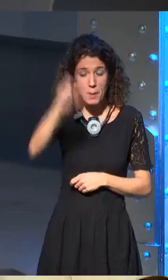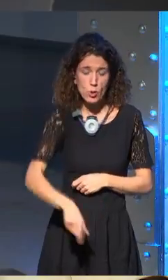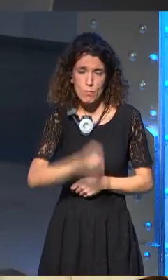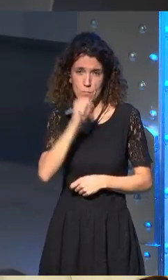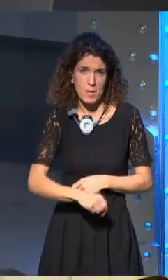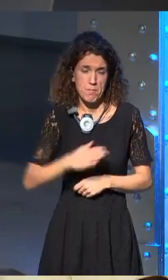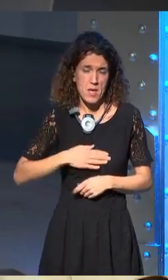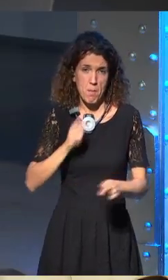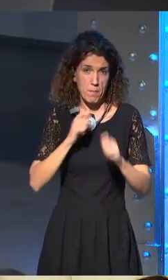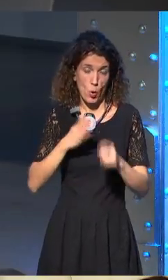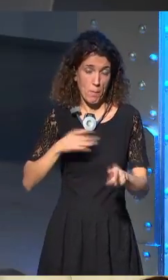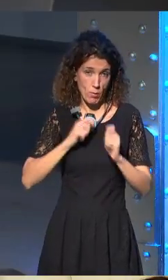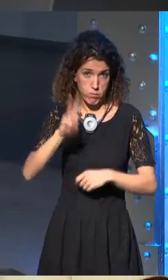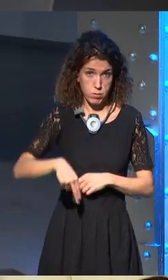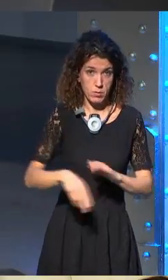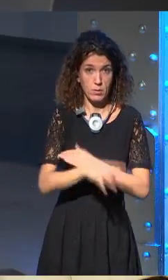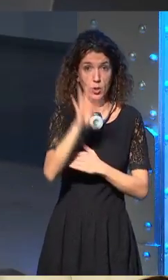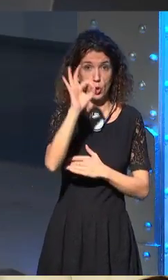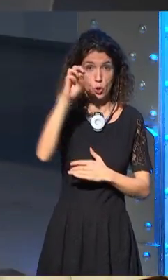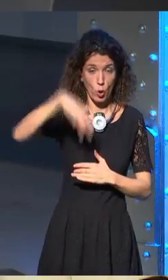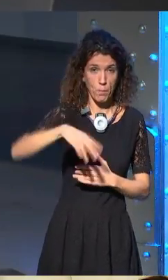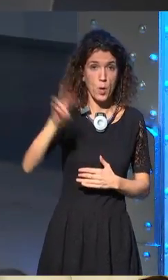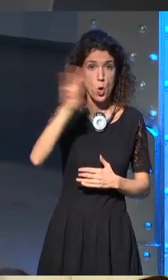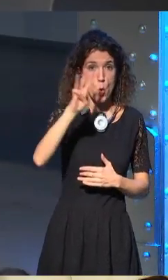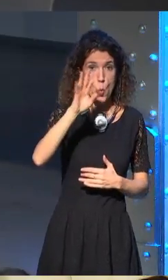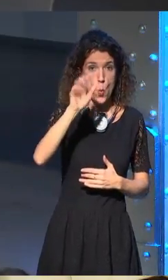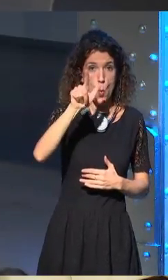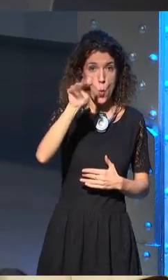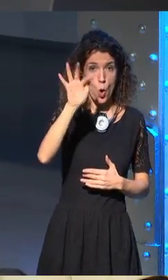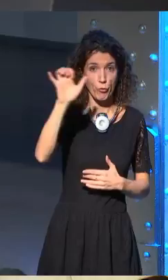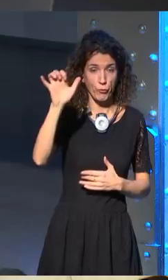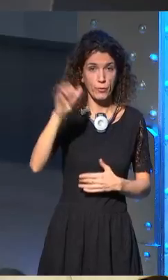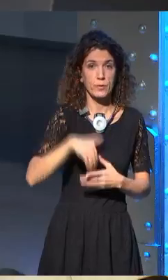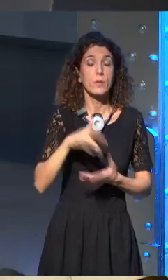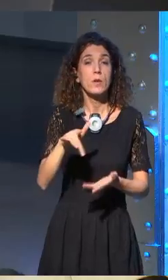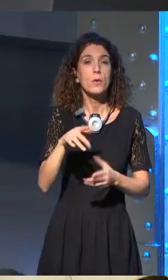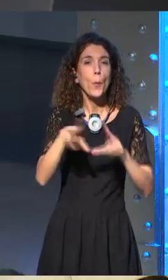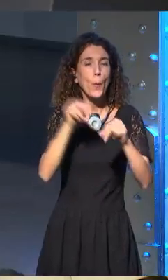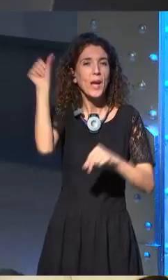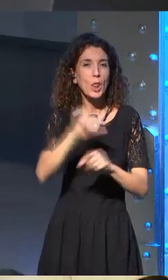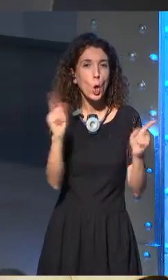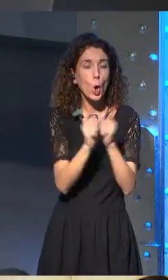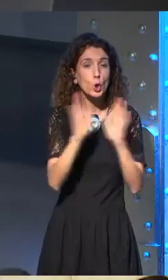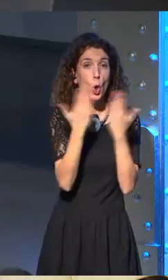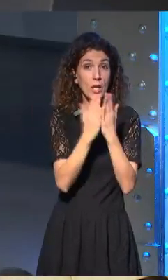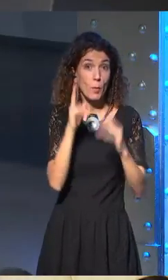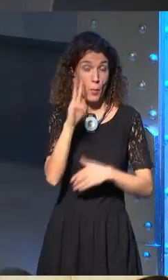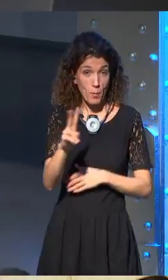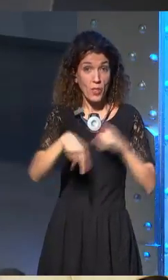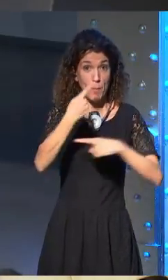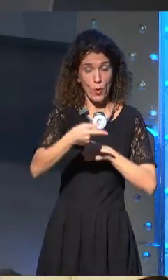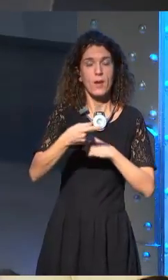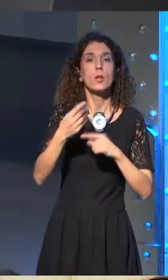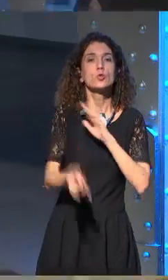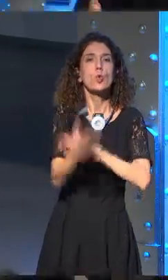most, one of the person I admire the most in my profession, Tom Wolfe. Let's watch the video first on